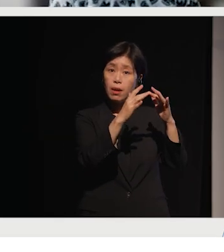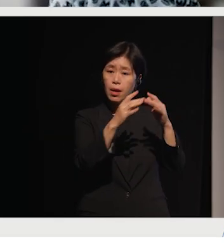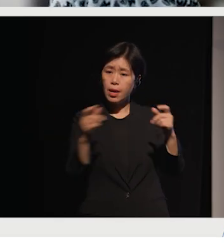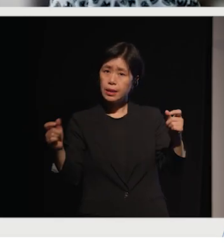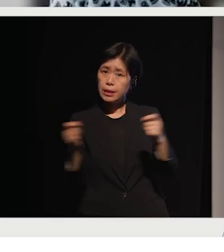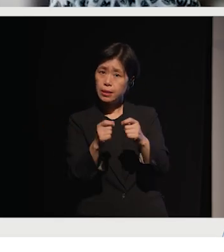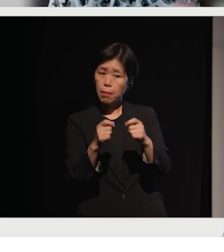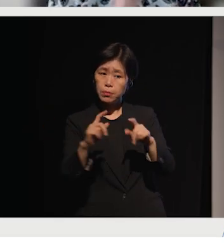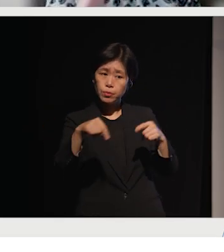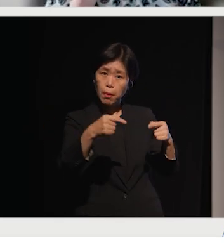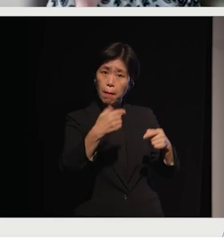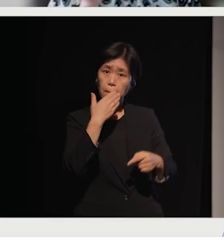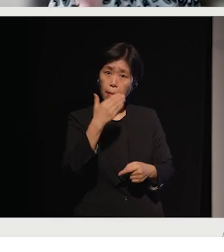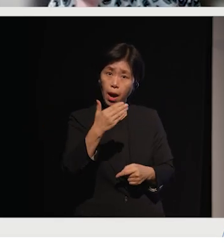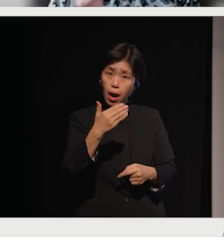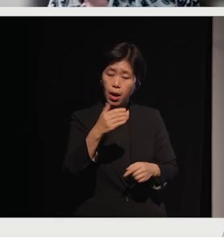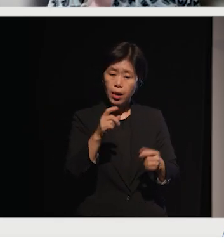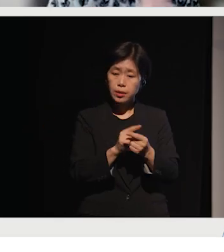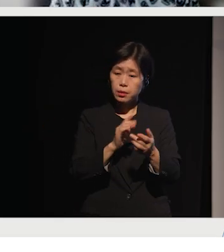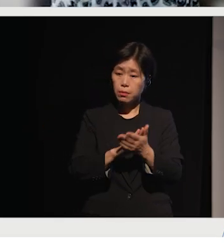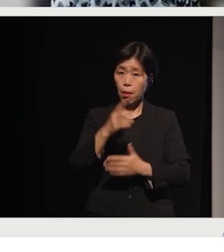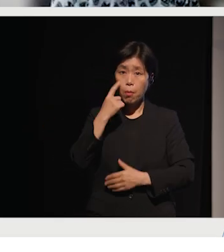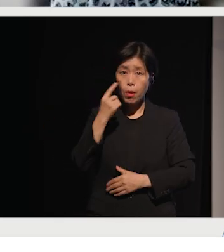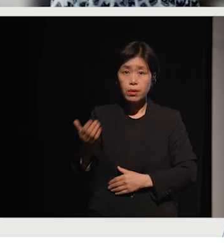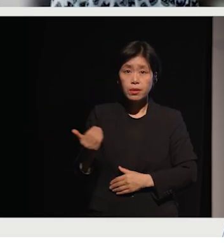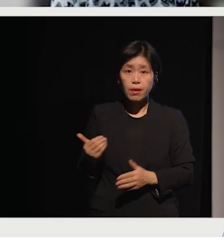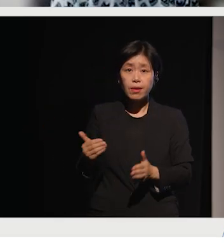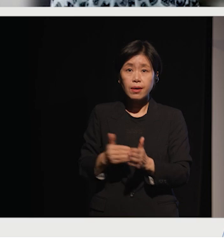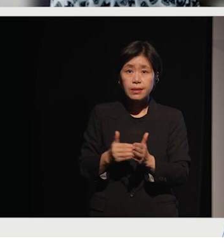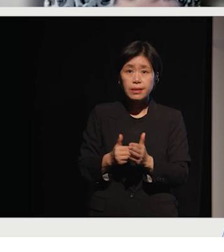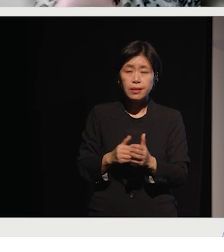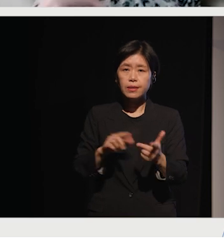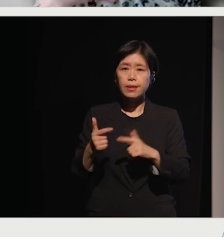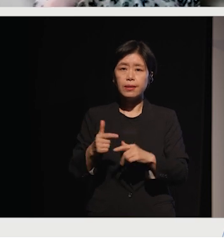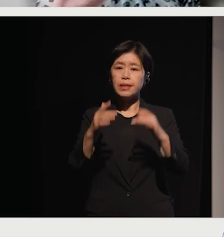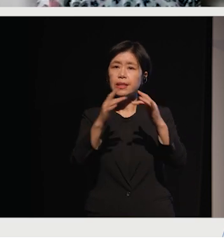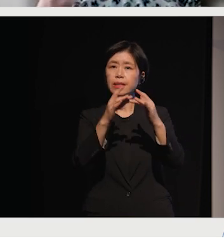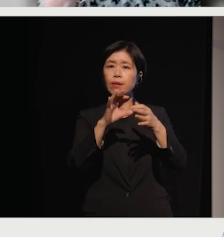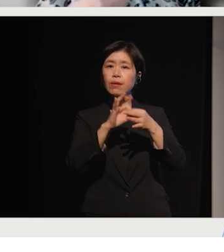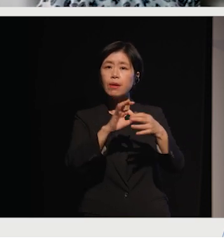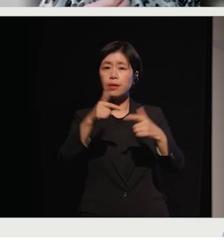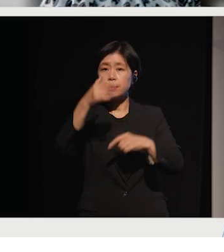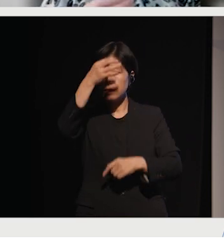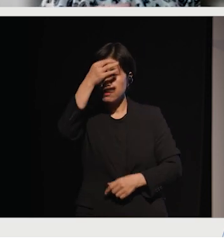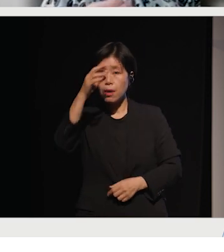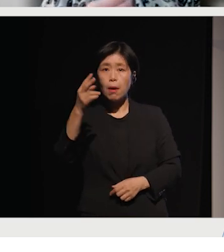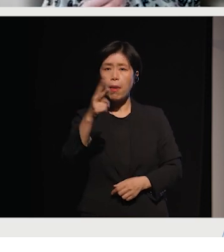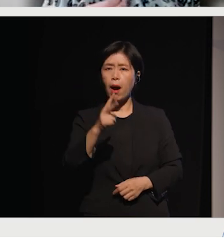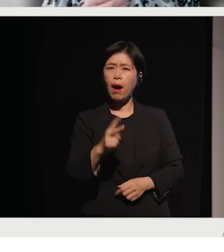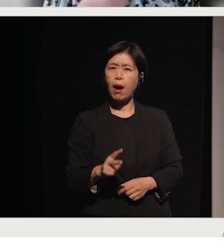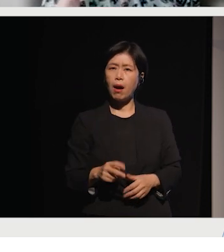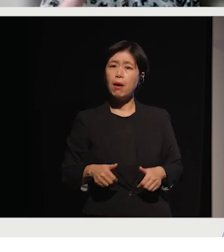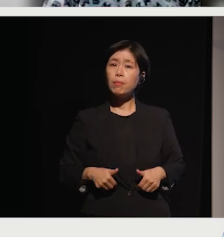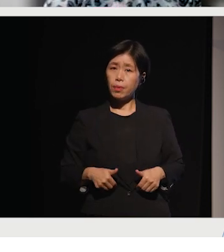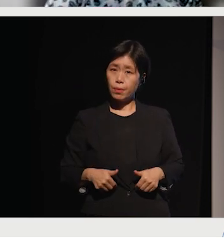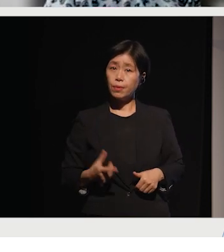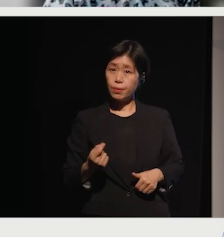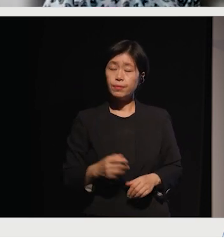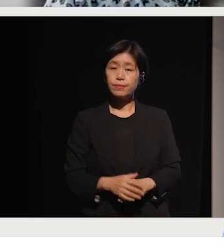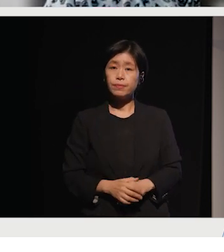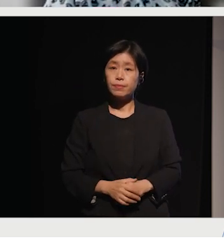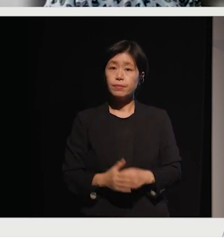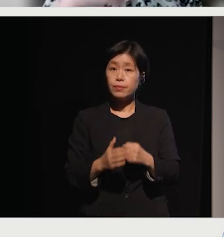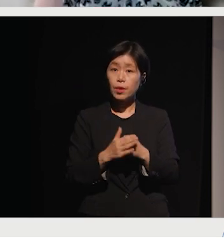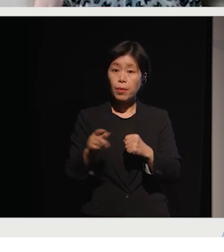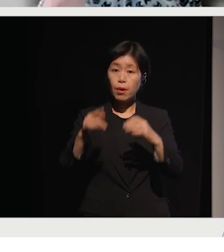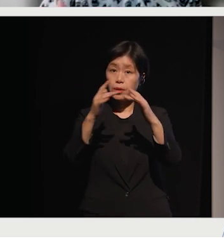to be those bugs or those changes that we have to make. And not only are they going to make those changes for this